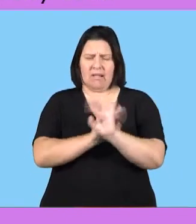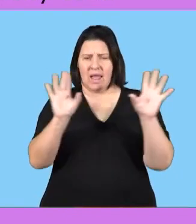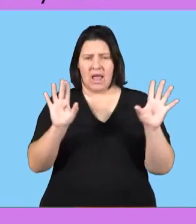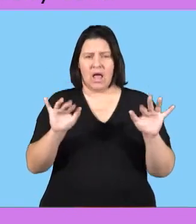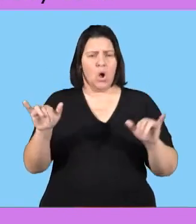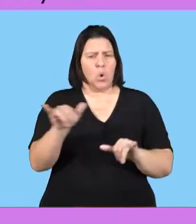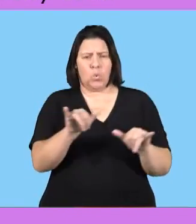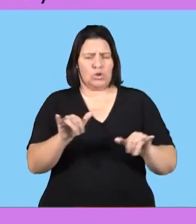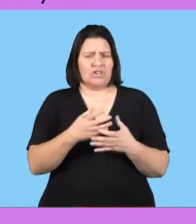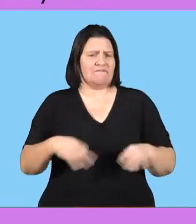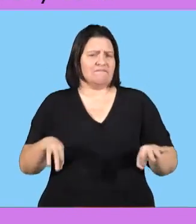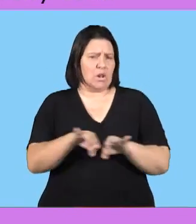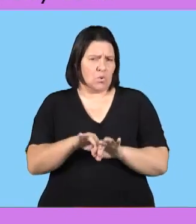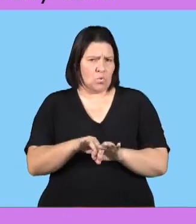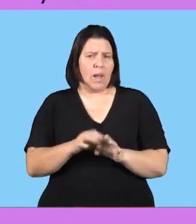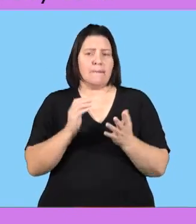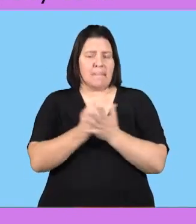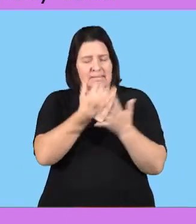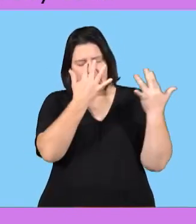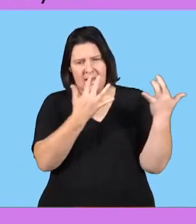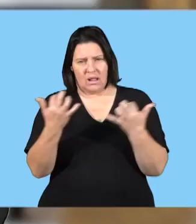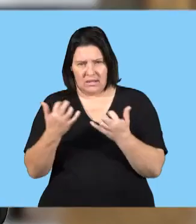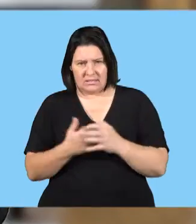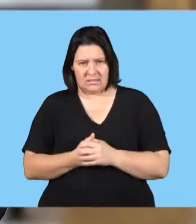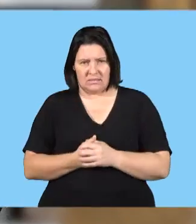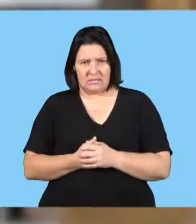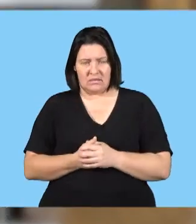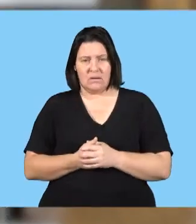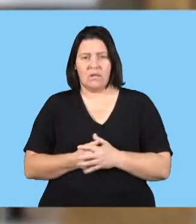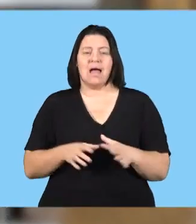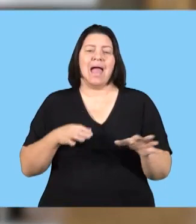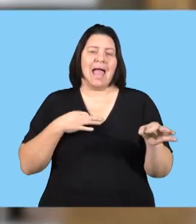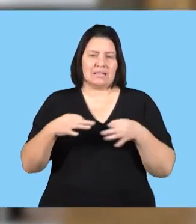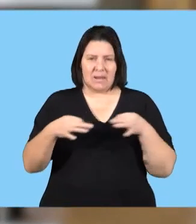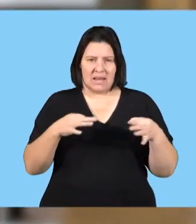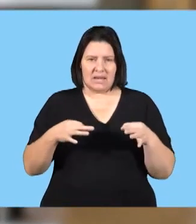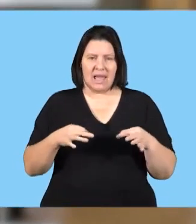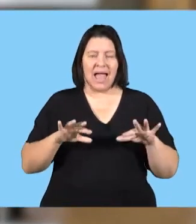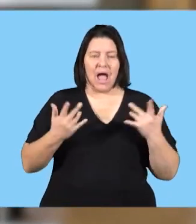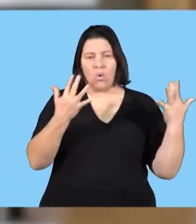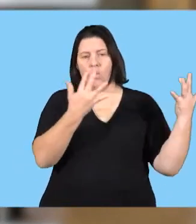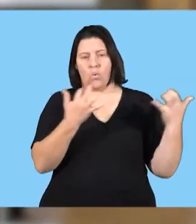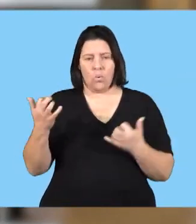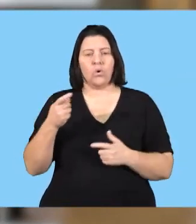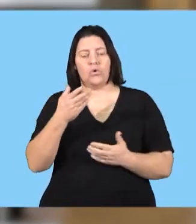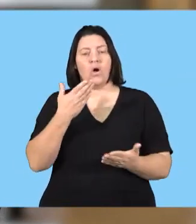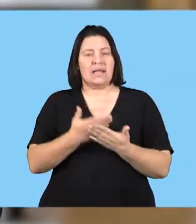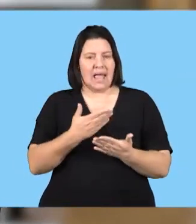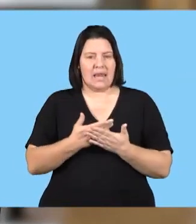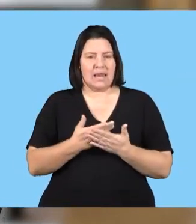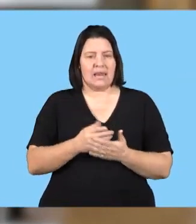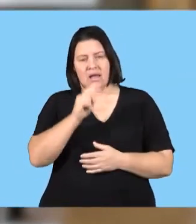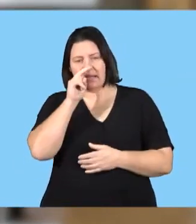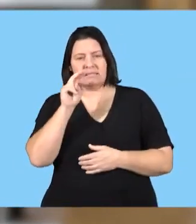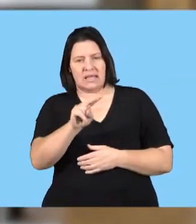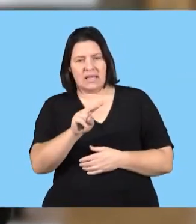which value is that. We need to calculate it. I will take you through the journey of calculating it so that you are able